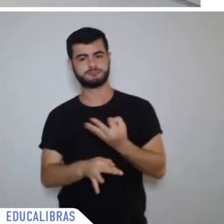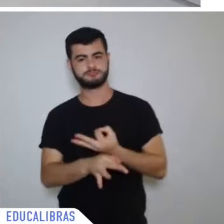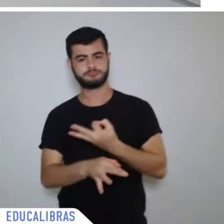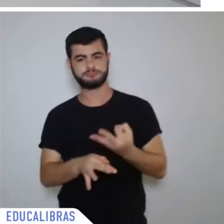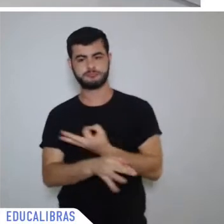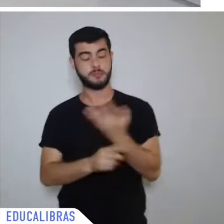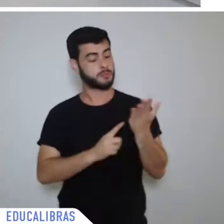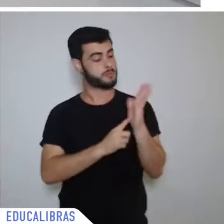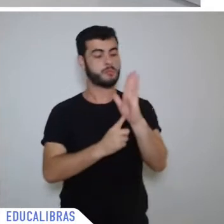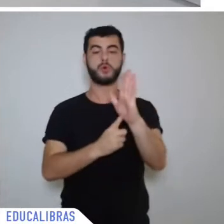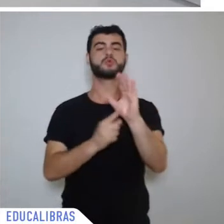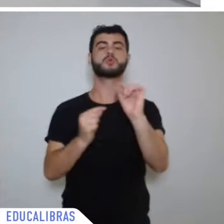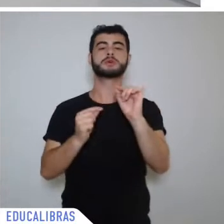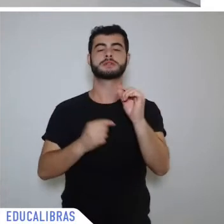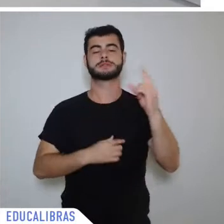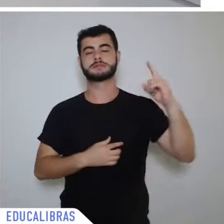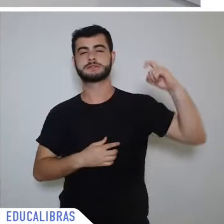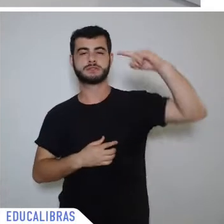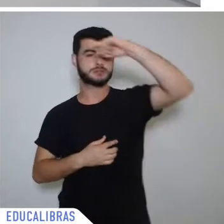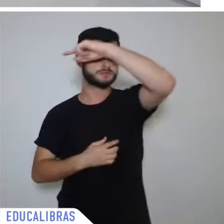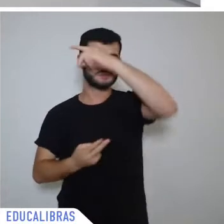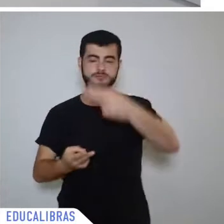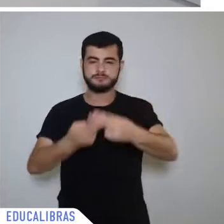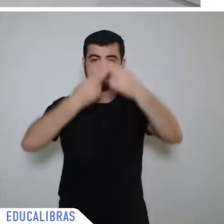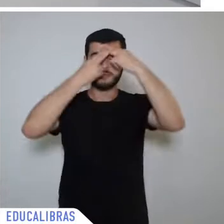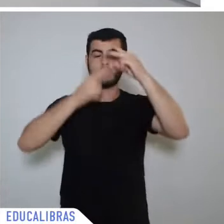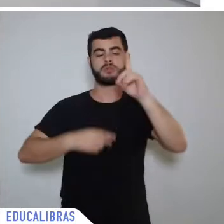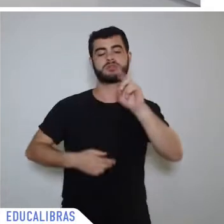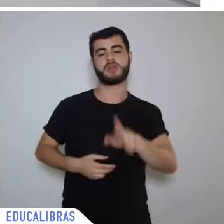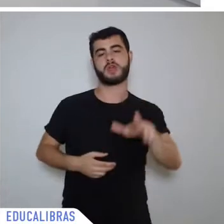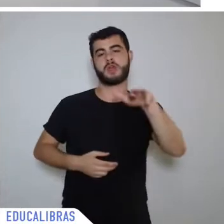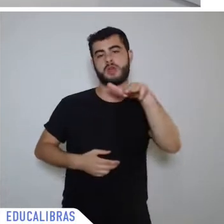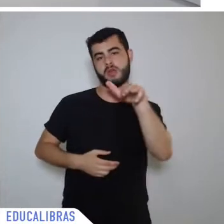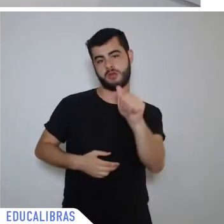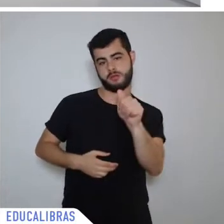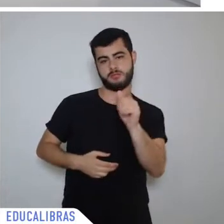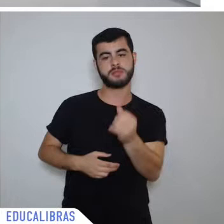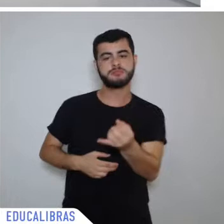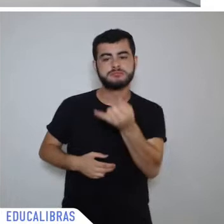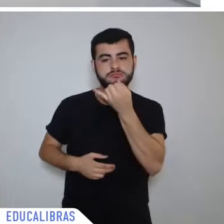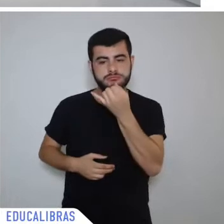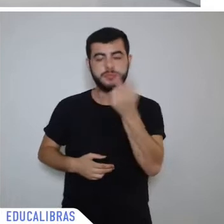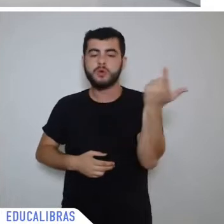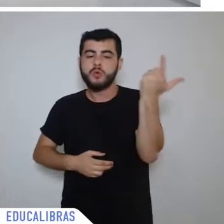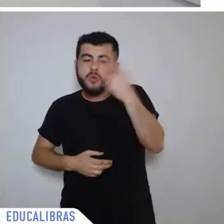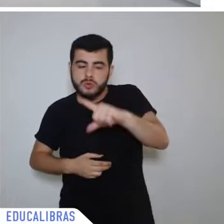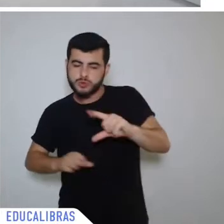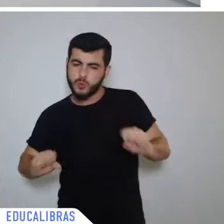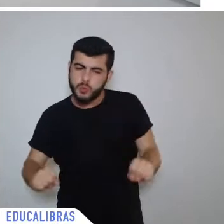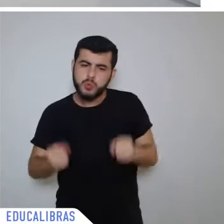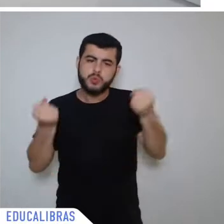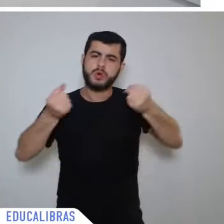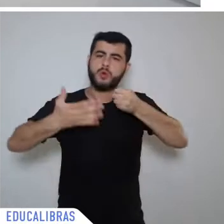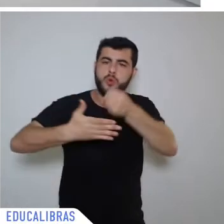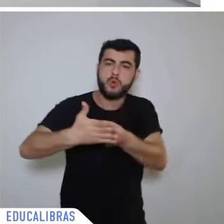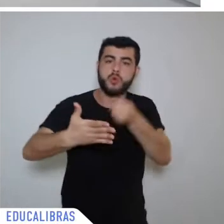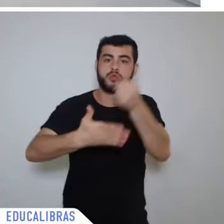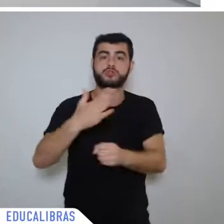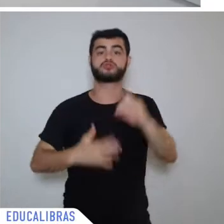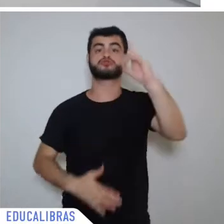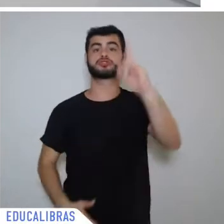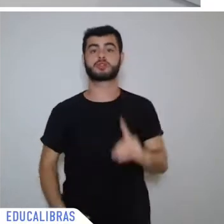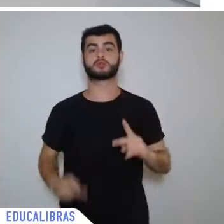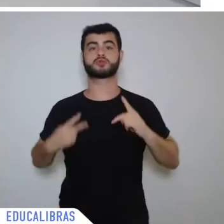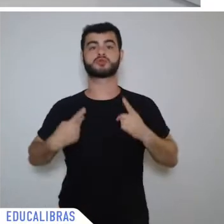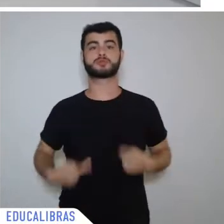the black life is reduced to a dramatic preservation of the most elementary right of